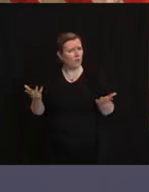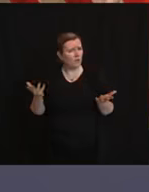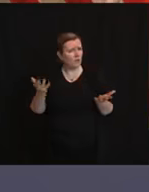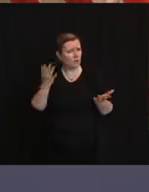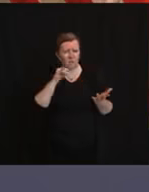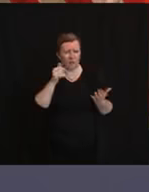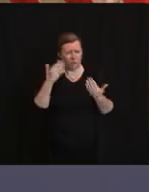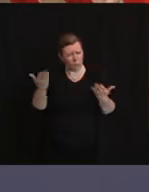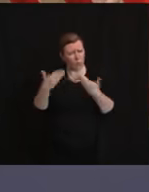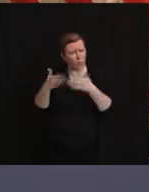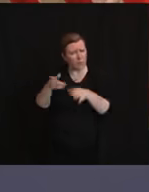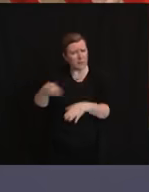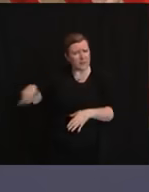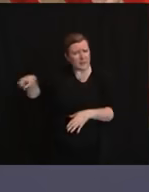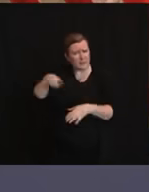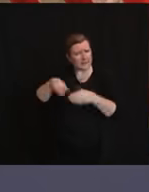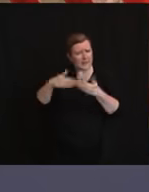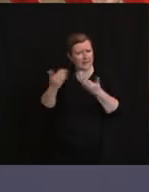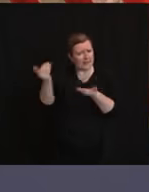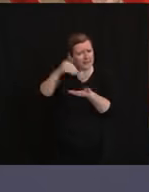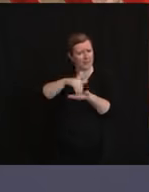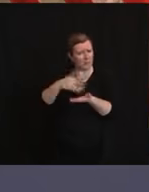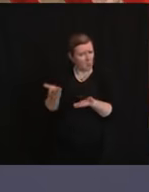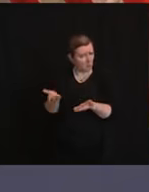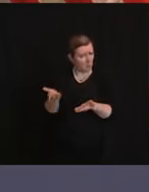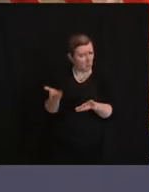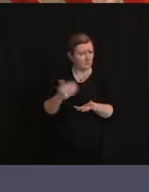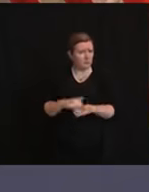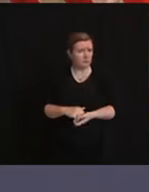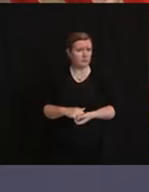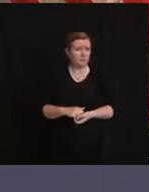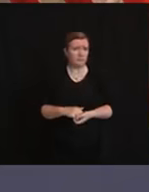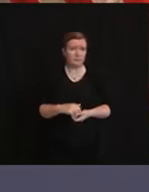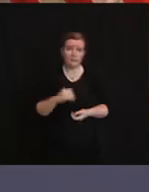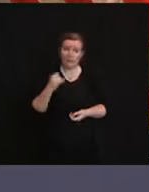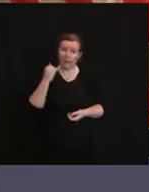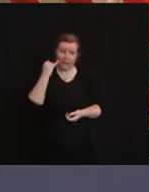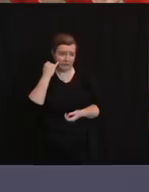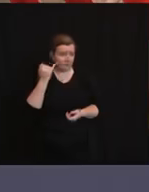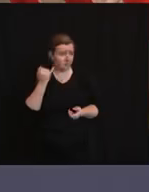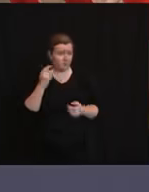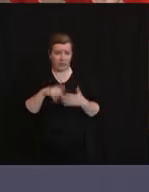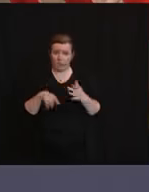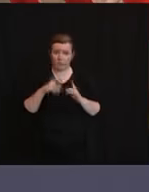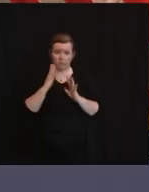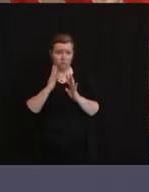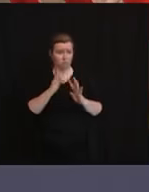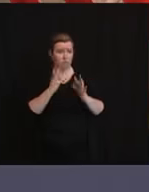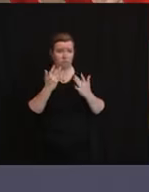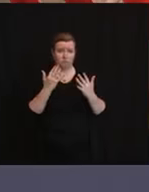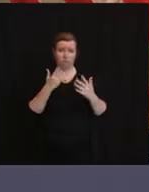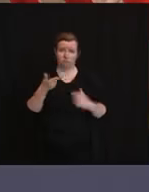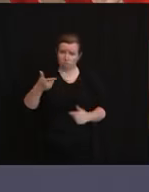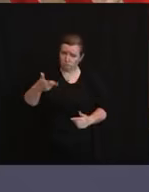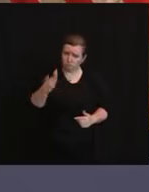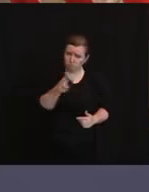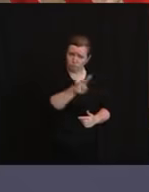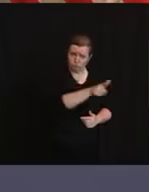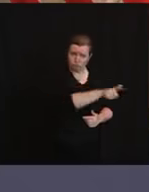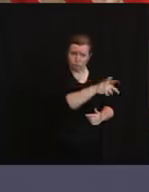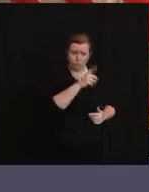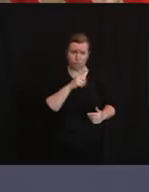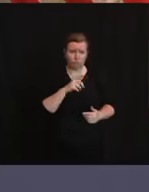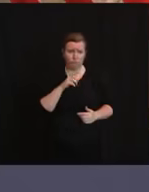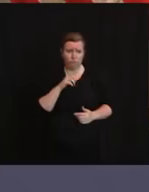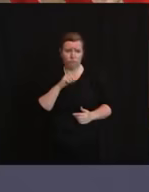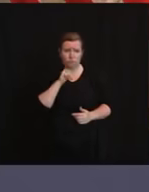not, how about curbside pickup? What's the difference between picking up food curbside and picking up a pair of shorts